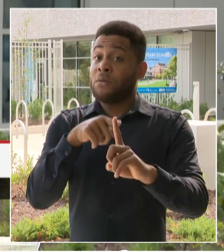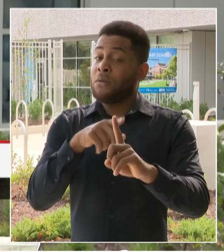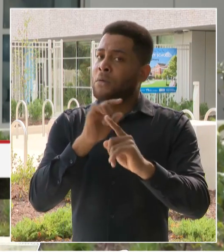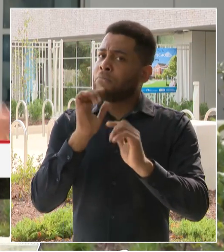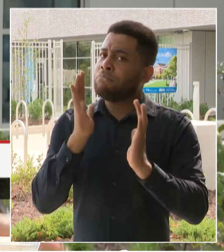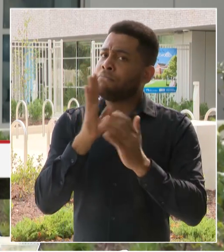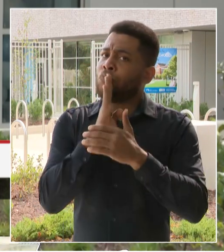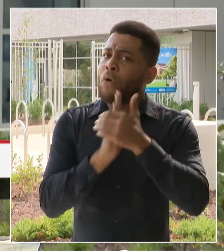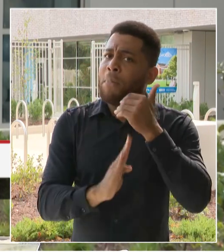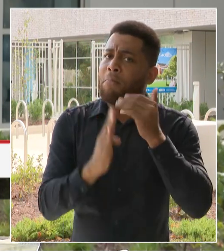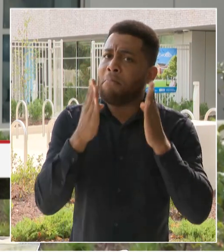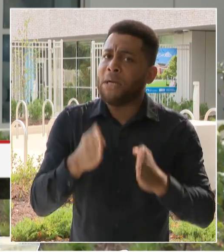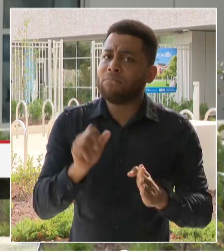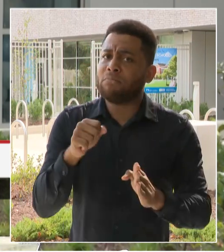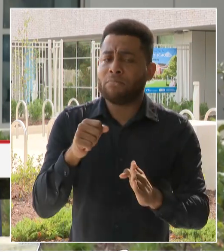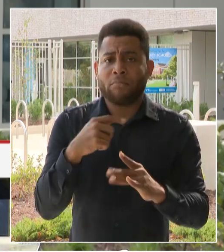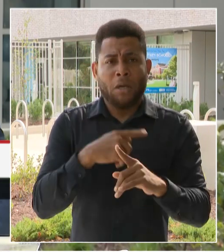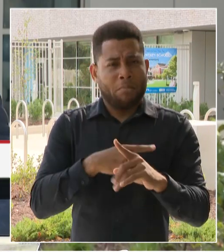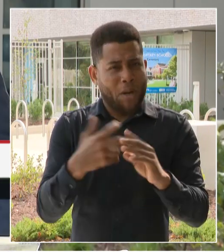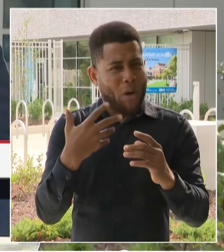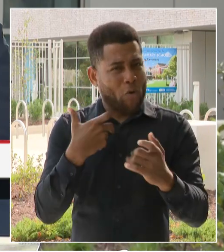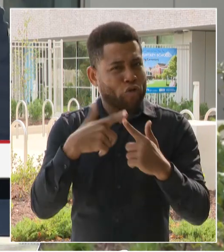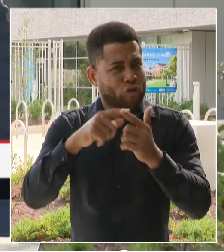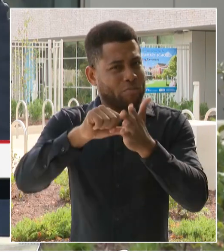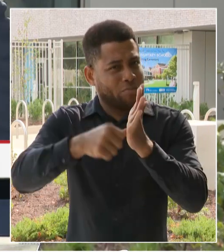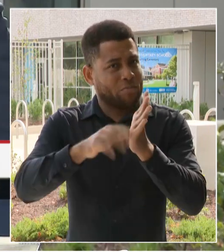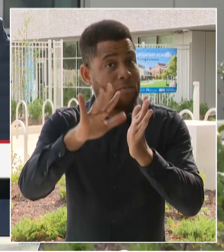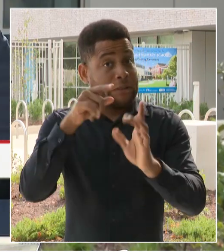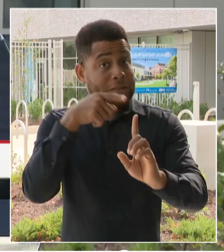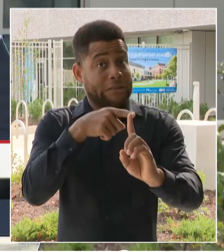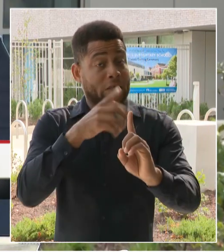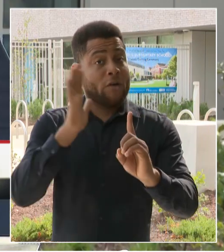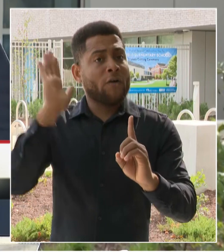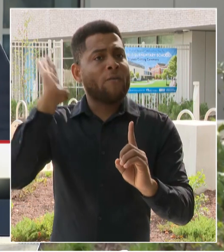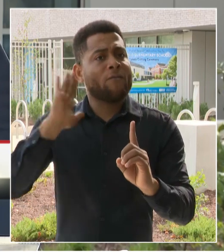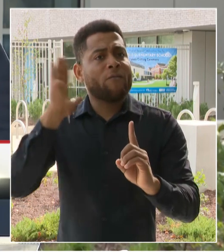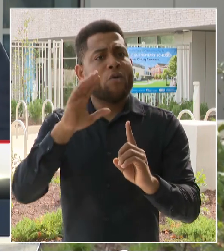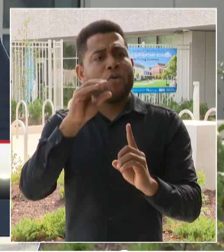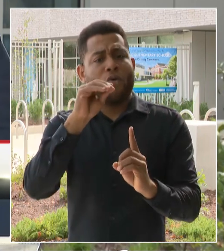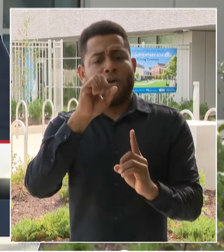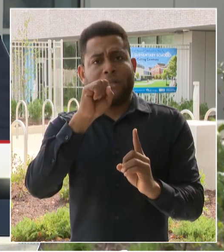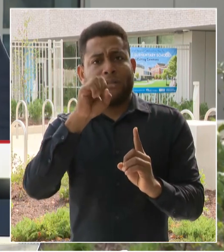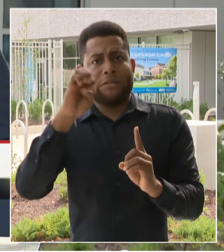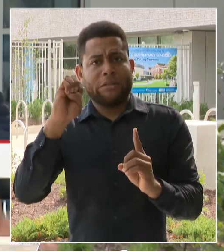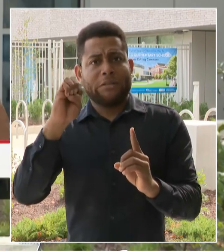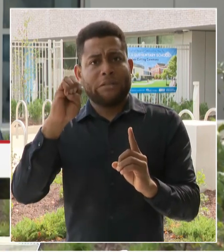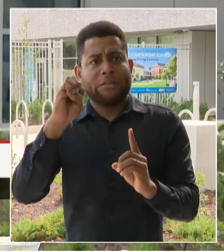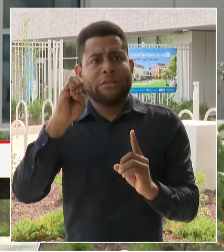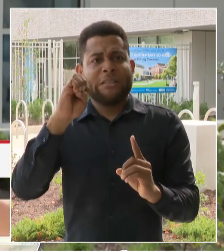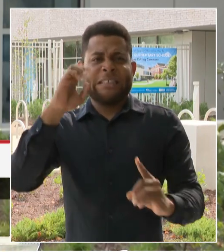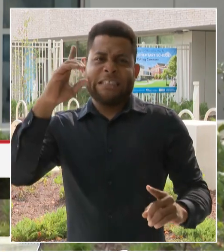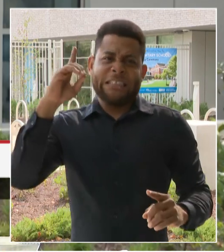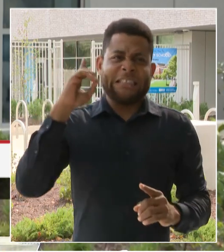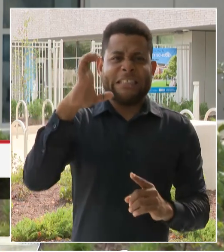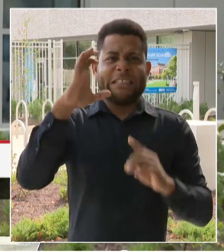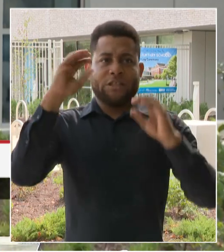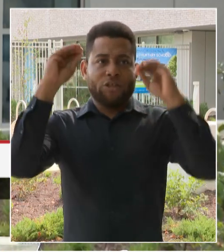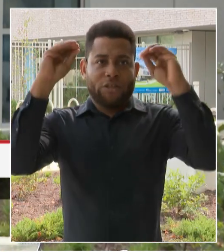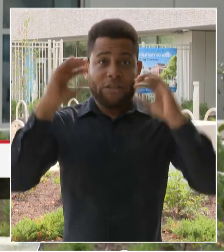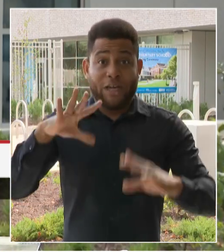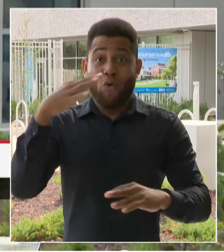that everybody knows that he is a former OSSI DC Teacher of the Year. That's right here.